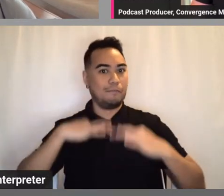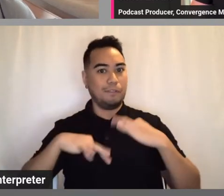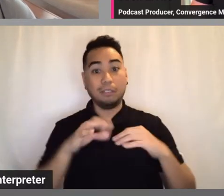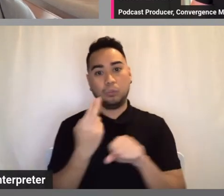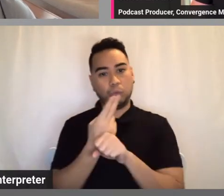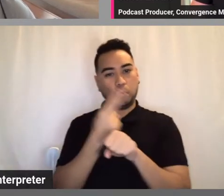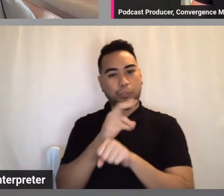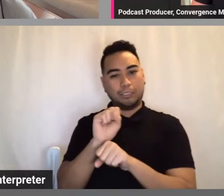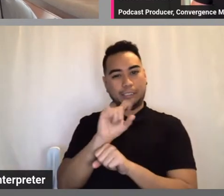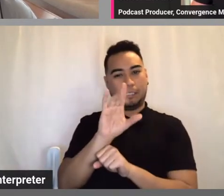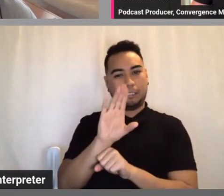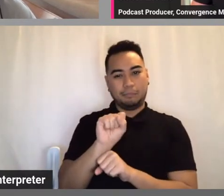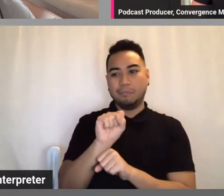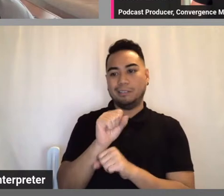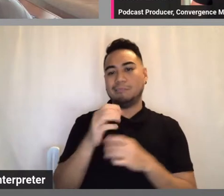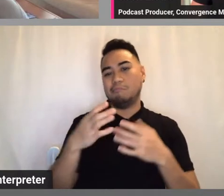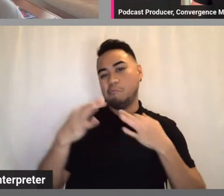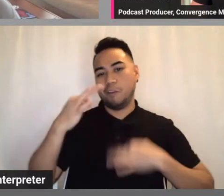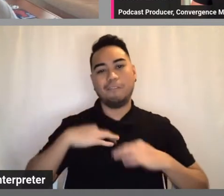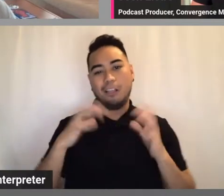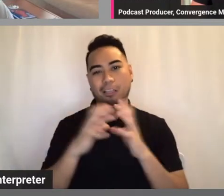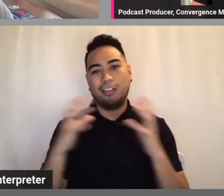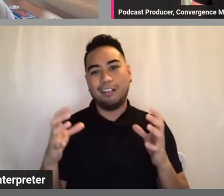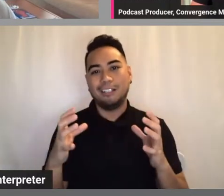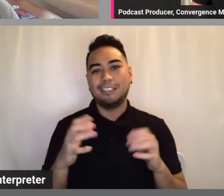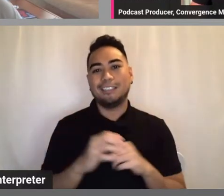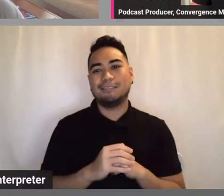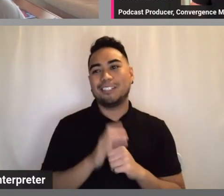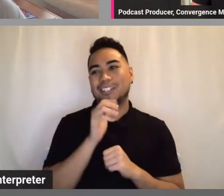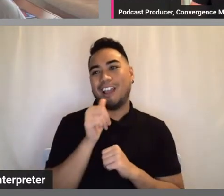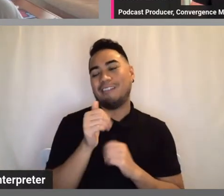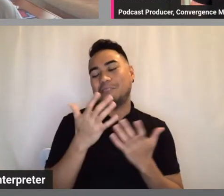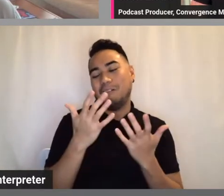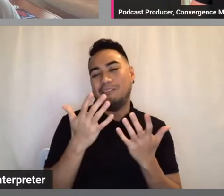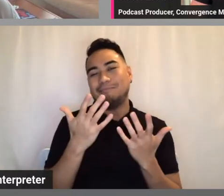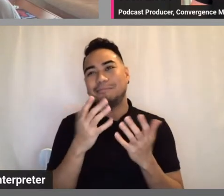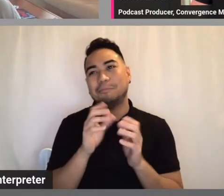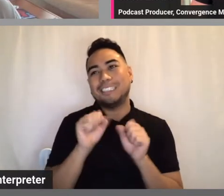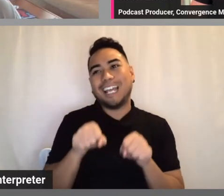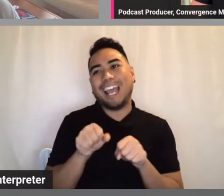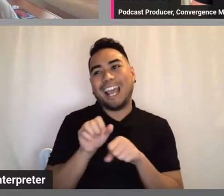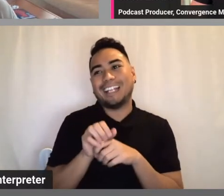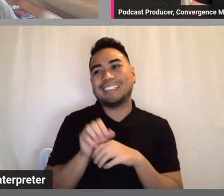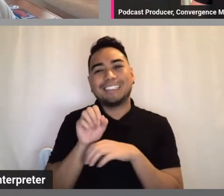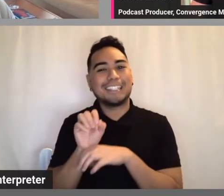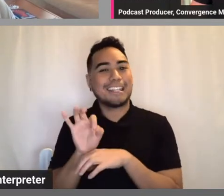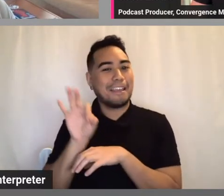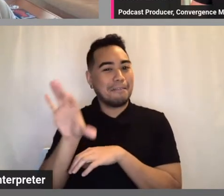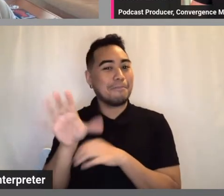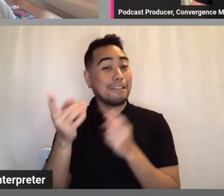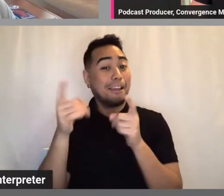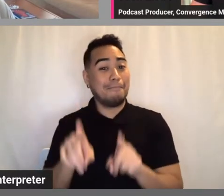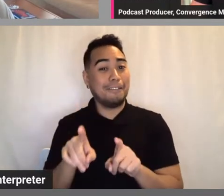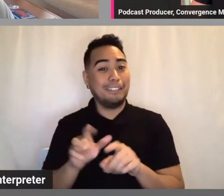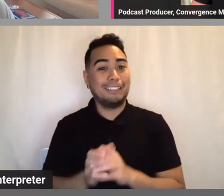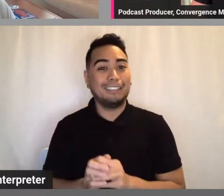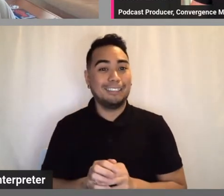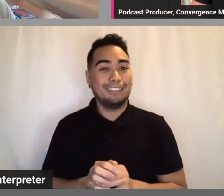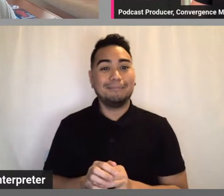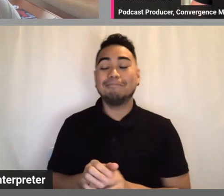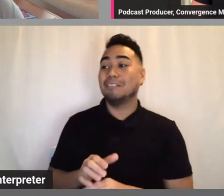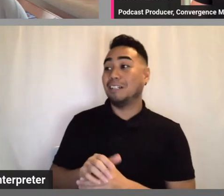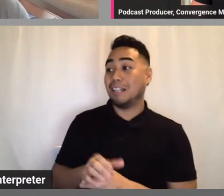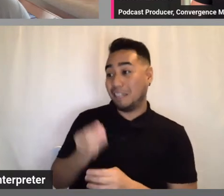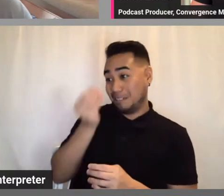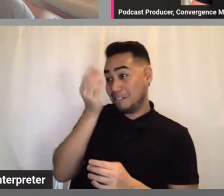I don't know how much we want to tease what we're launching, but yo, people are already asking for it in the chat. People are stoked, which